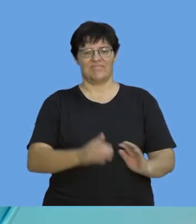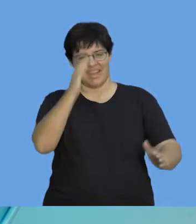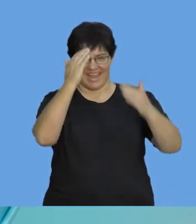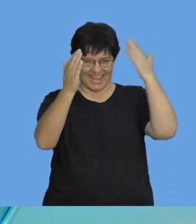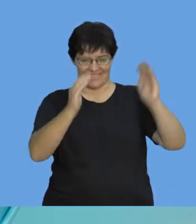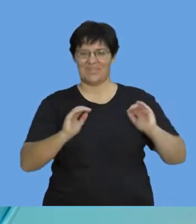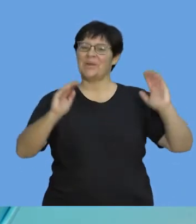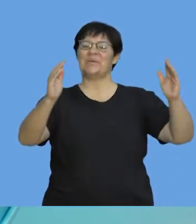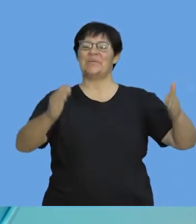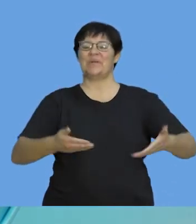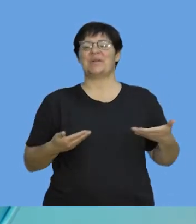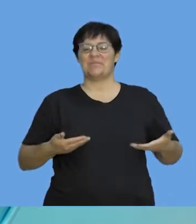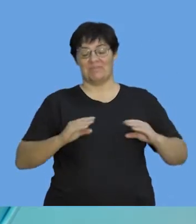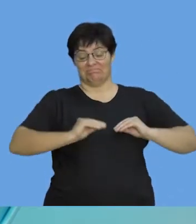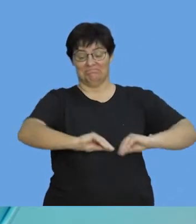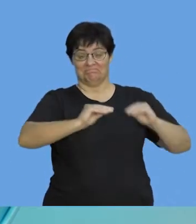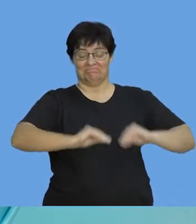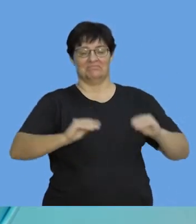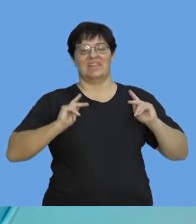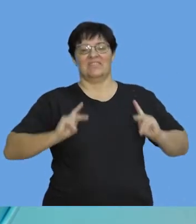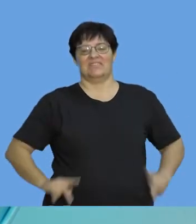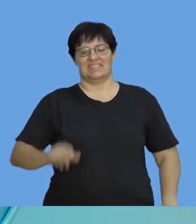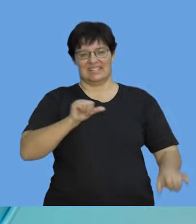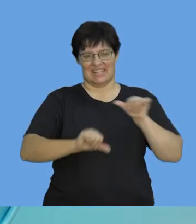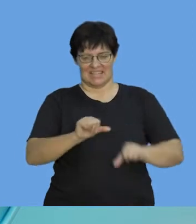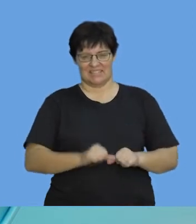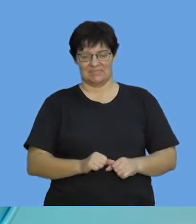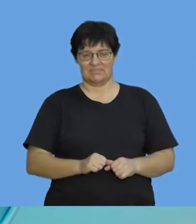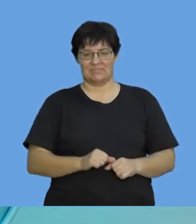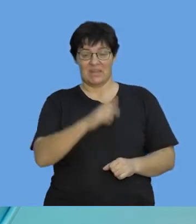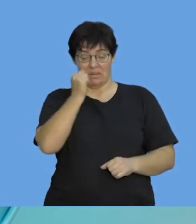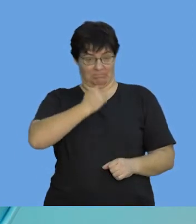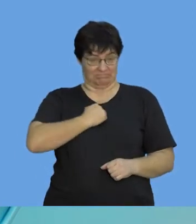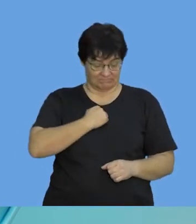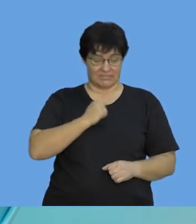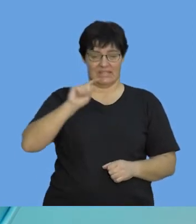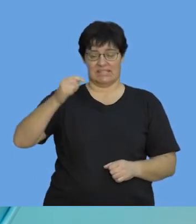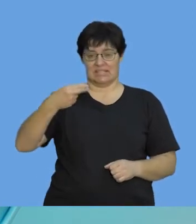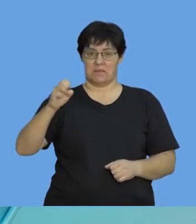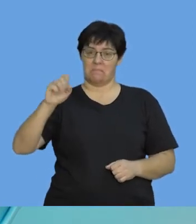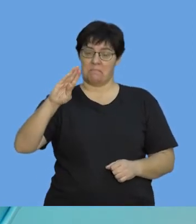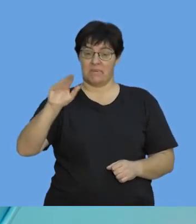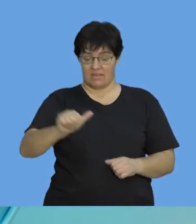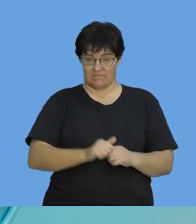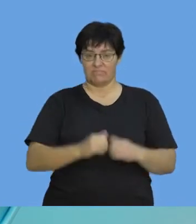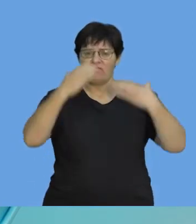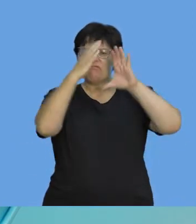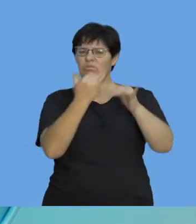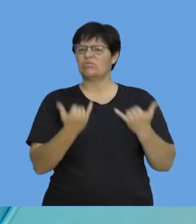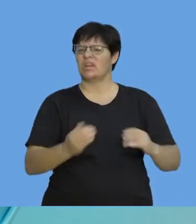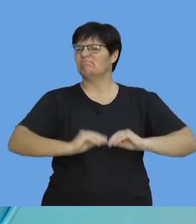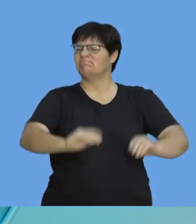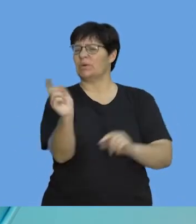our session for physical sciences. My name is Temba Ncube. Today we are focusing our attention on a very